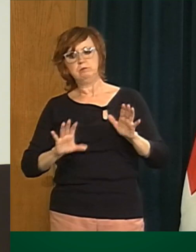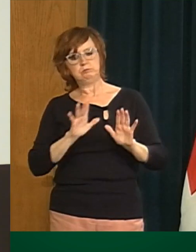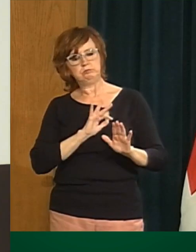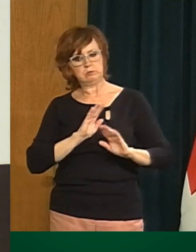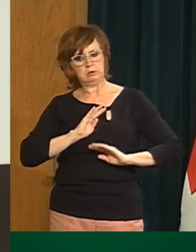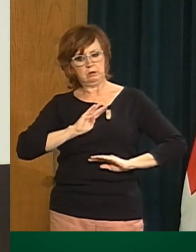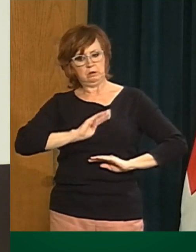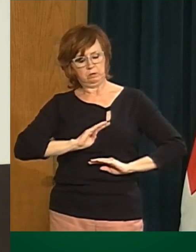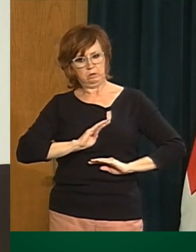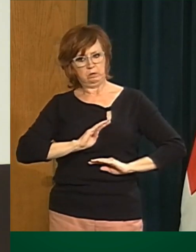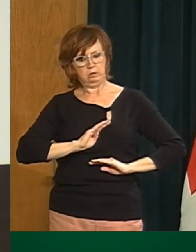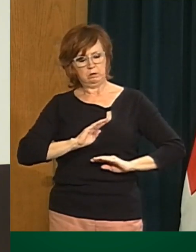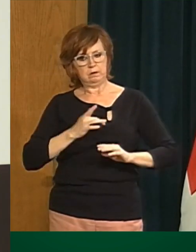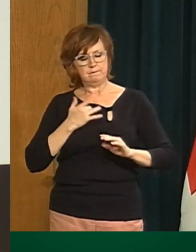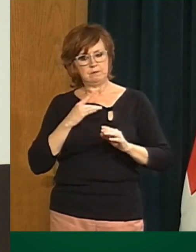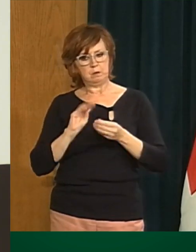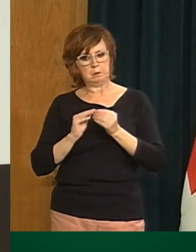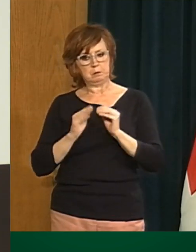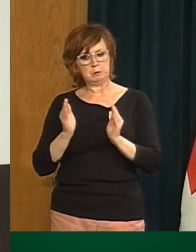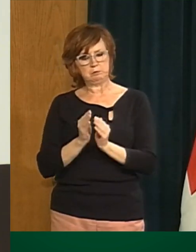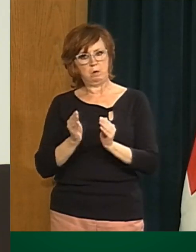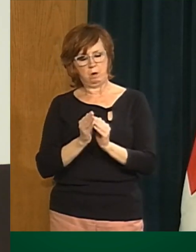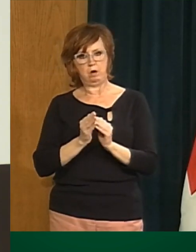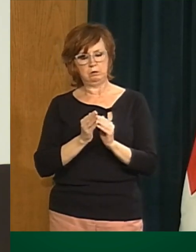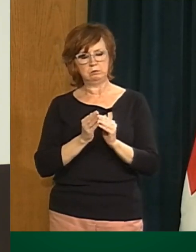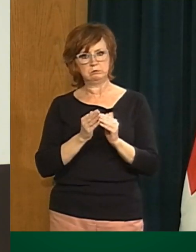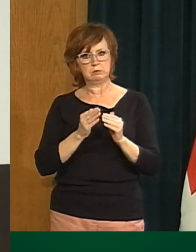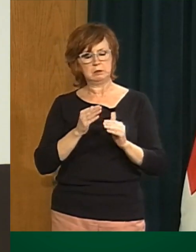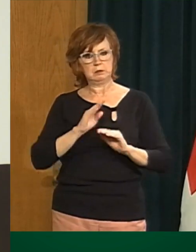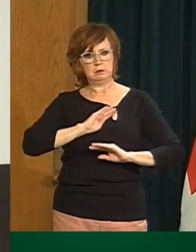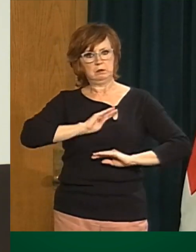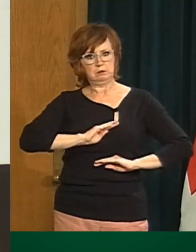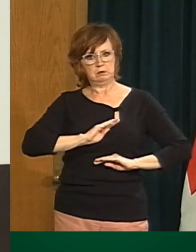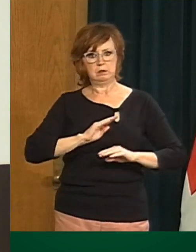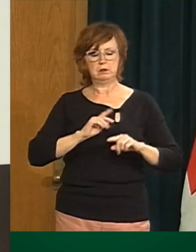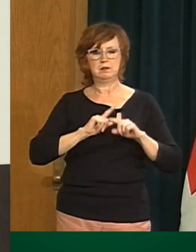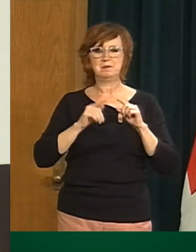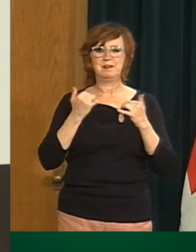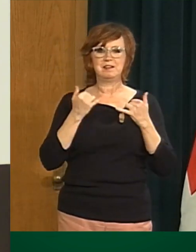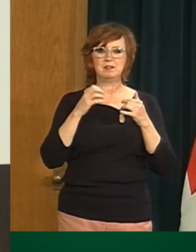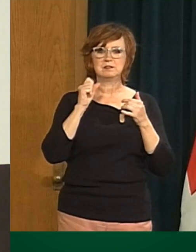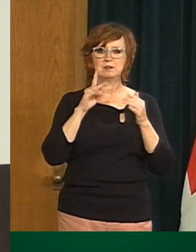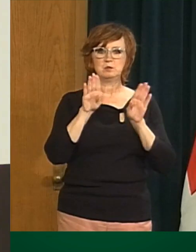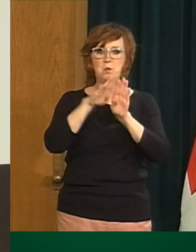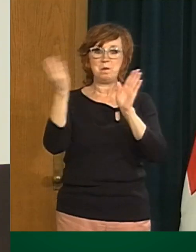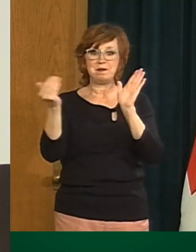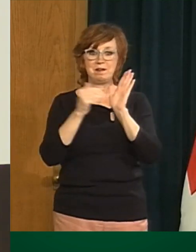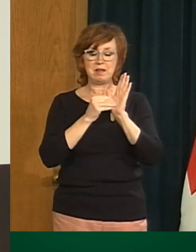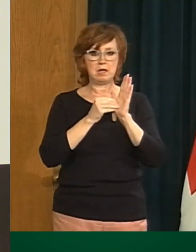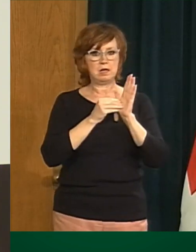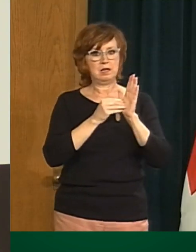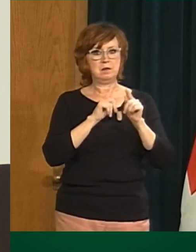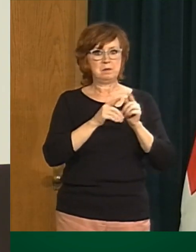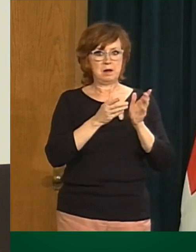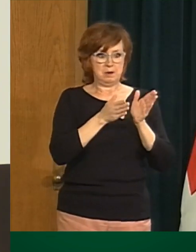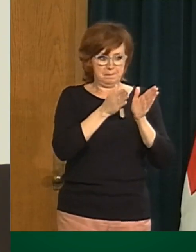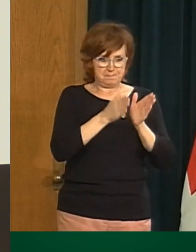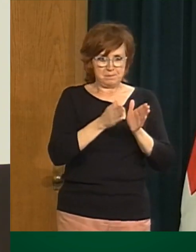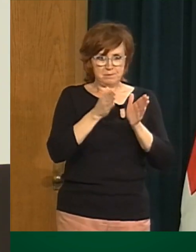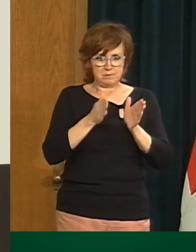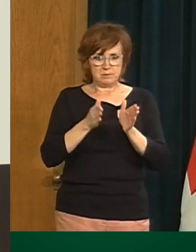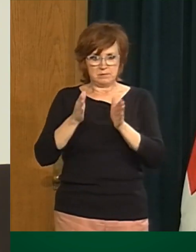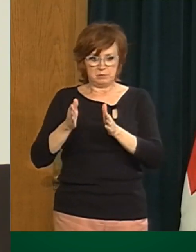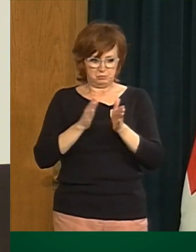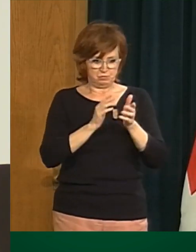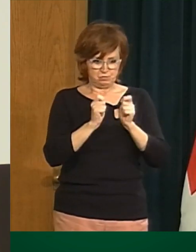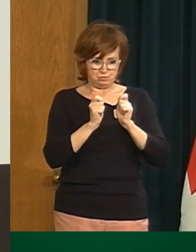date. And as Saskatchewan reopens in a methodological fashion, all those measures that we have been practicing so well,